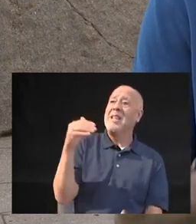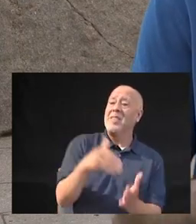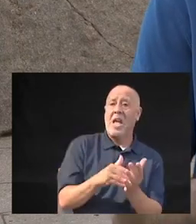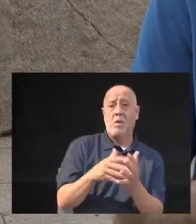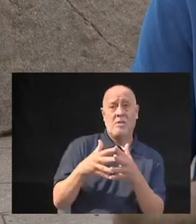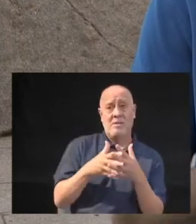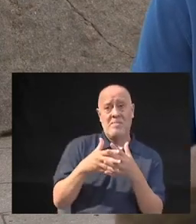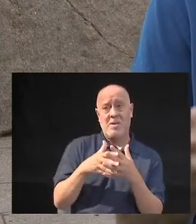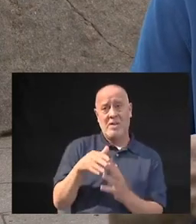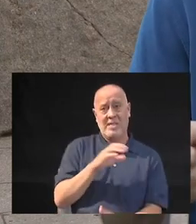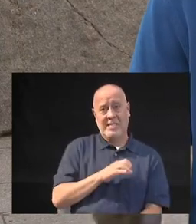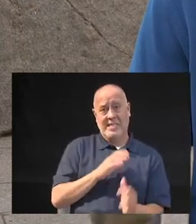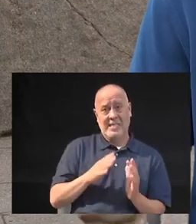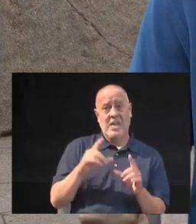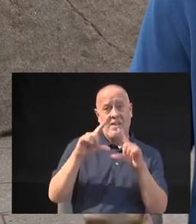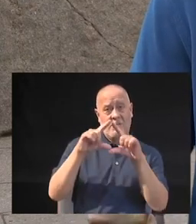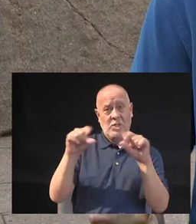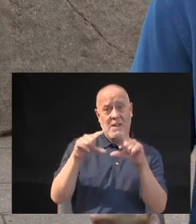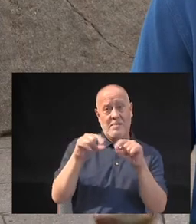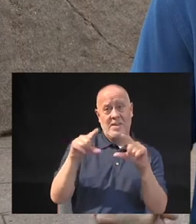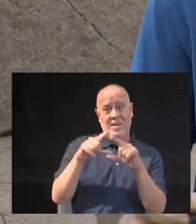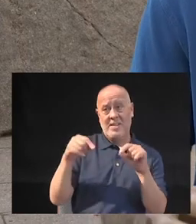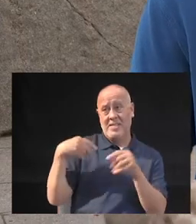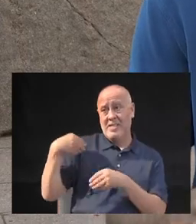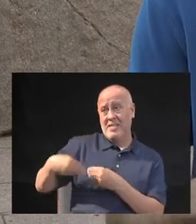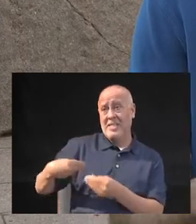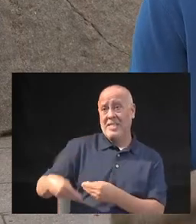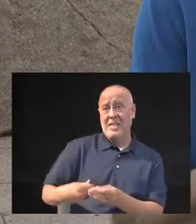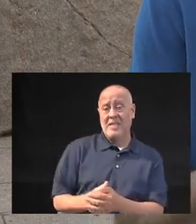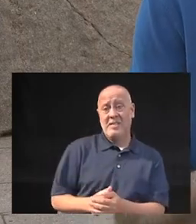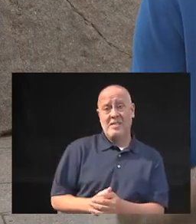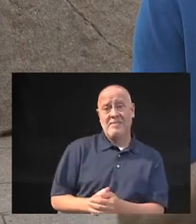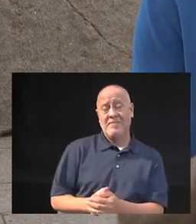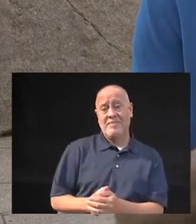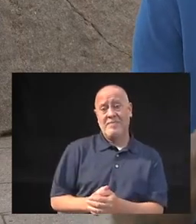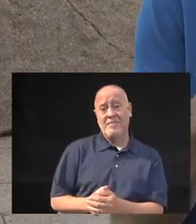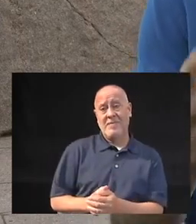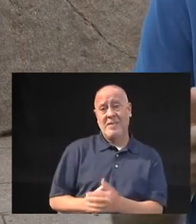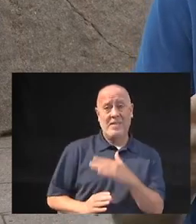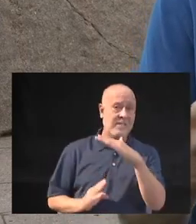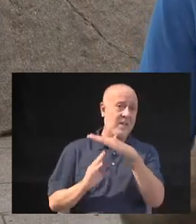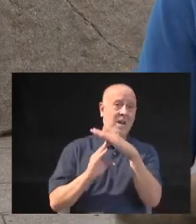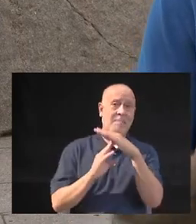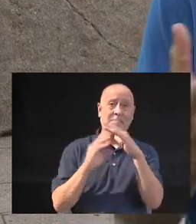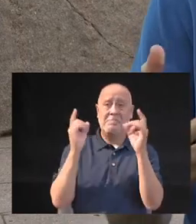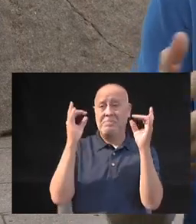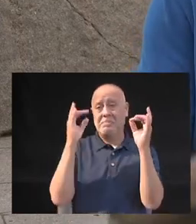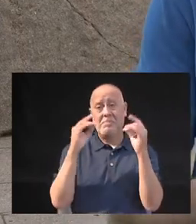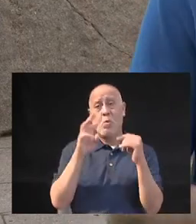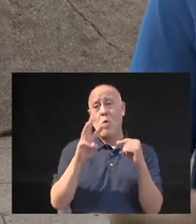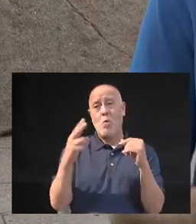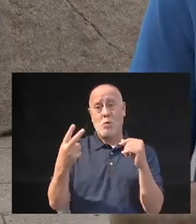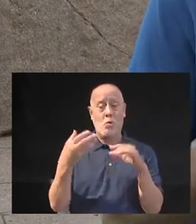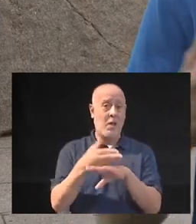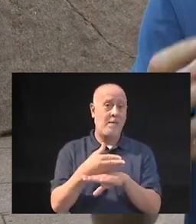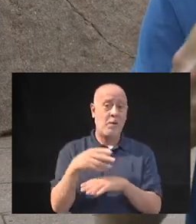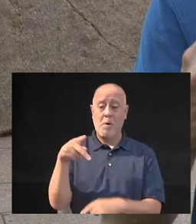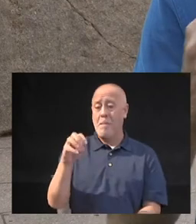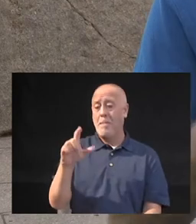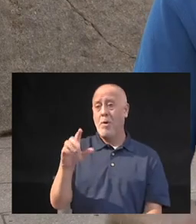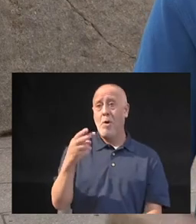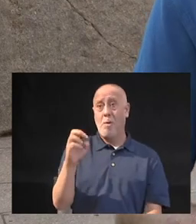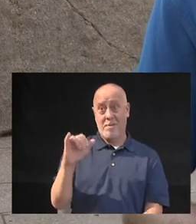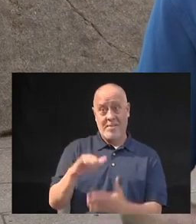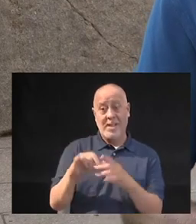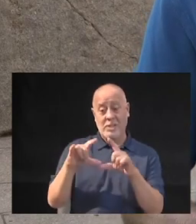117,000 American citizens of Japanese descent. At the height of World War II, when there was great fear after Pearl Harbor that the Japanese